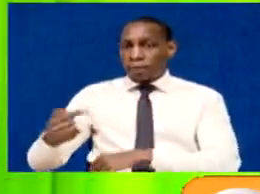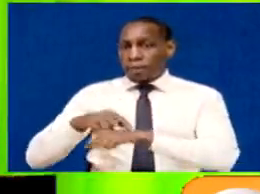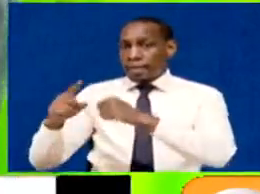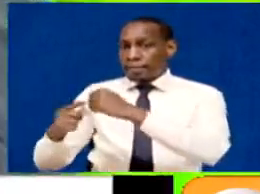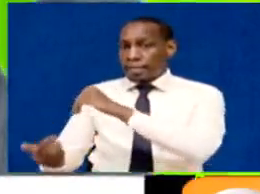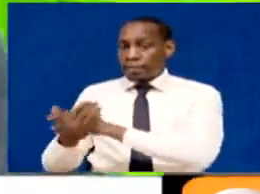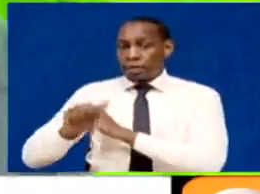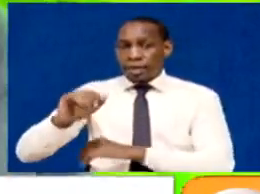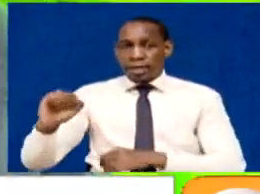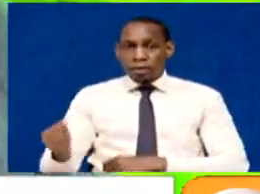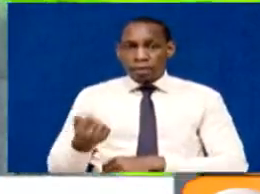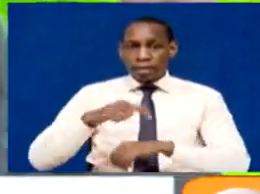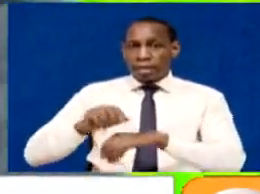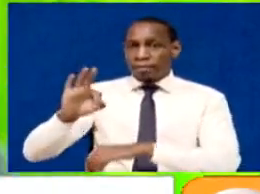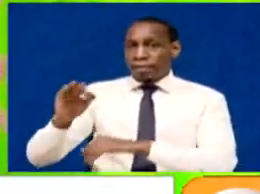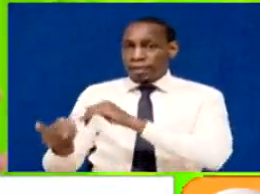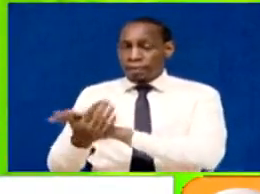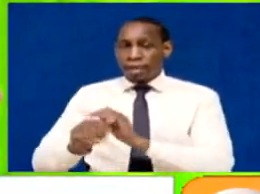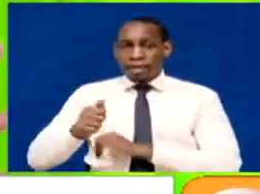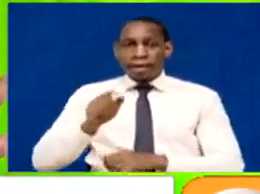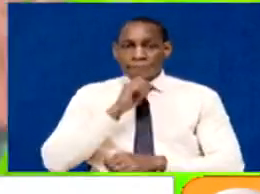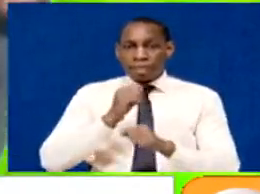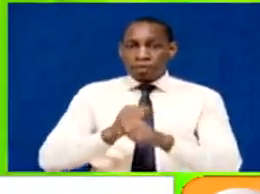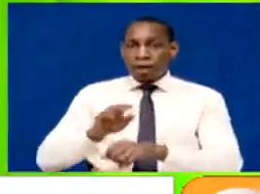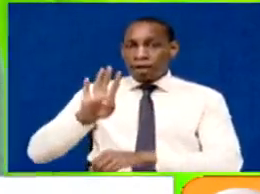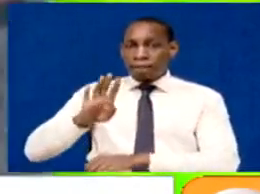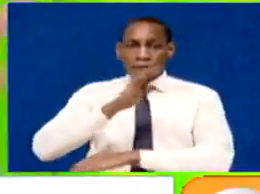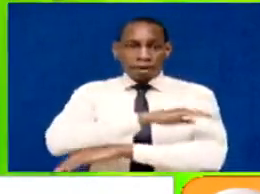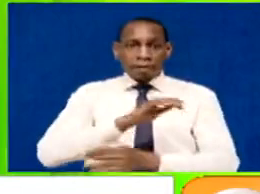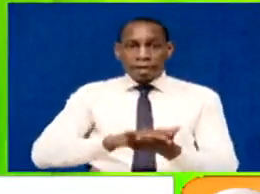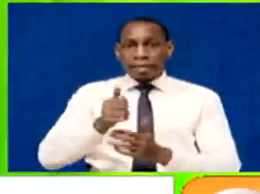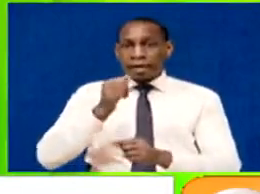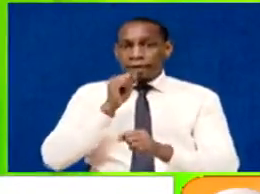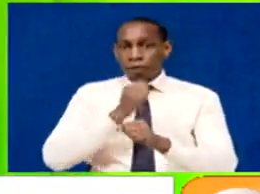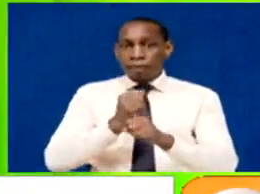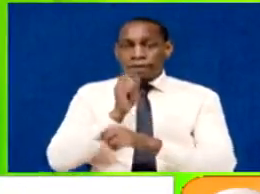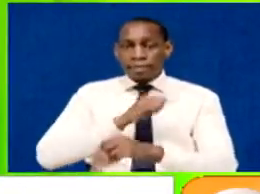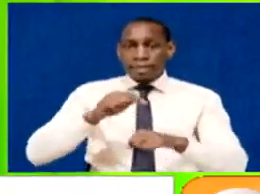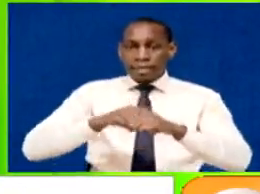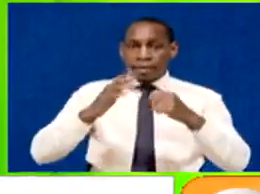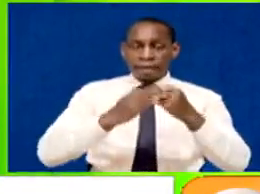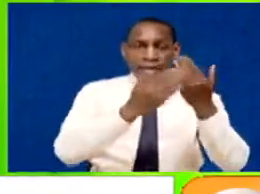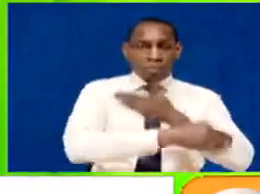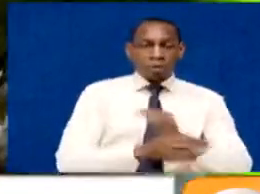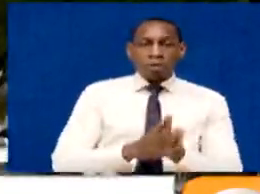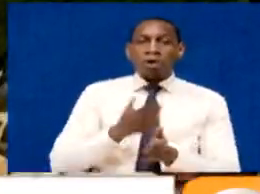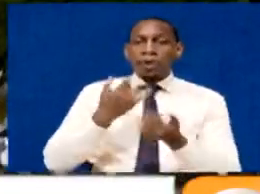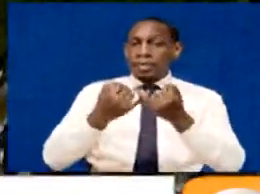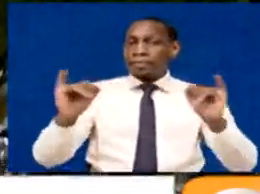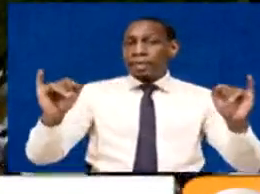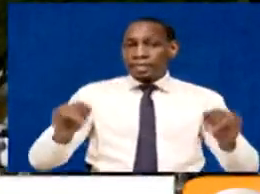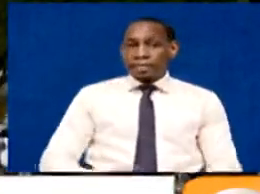12, wengine wanamuka 3, wengine wanatoka kazi 4, wengine wanatoka saa 3 usiku, to be dependent